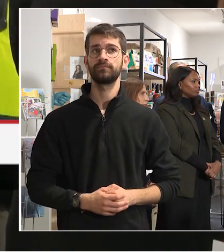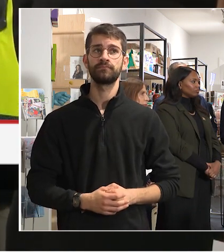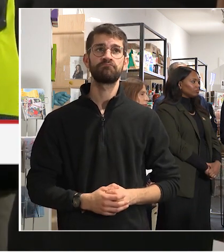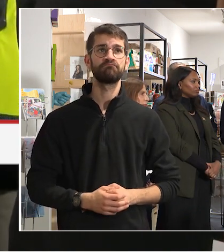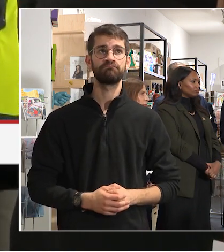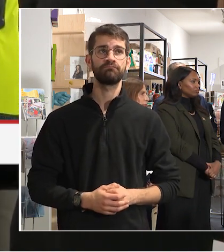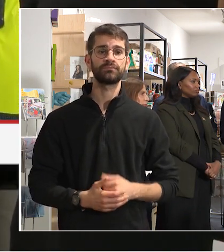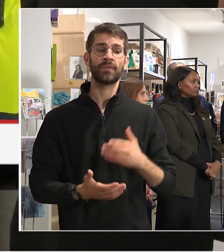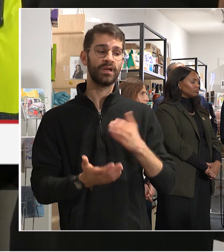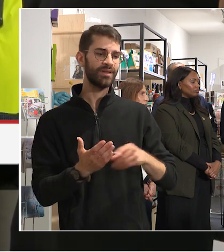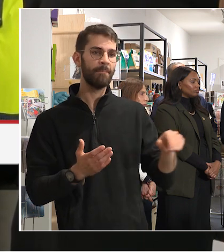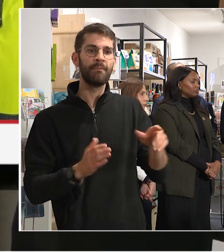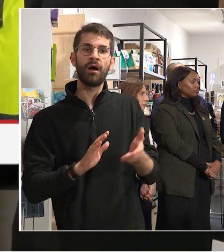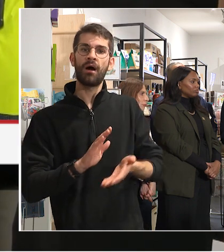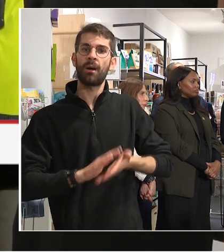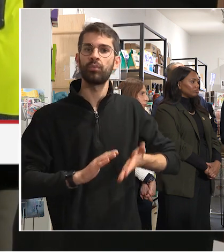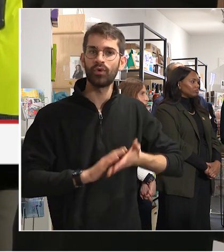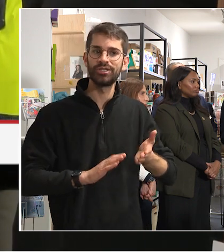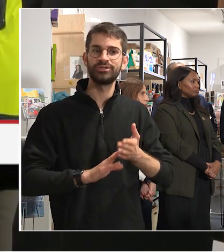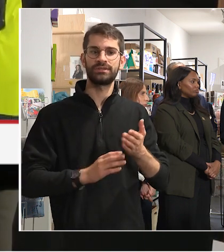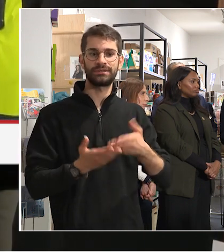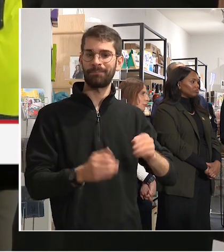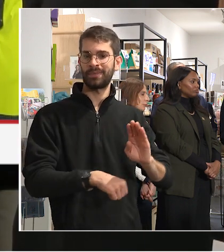business operations that